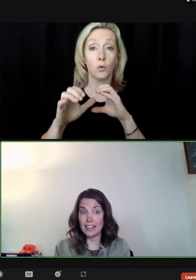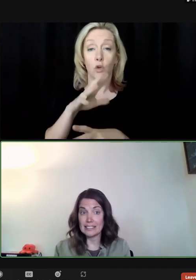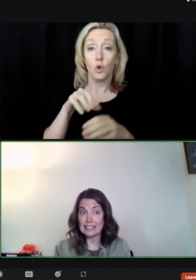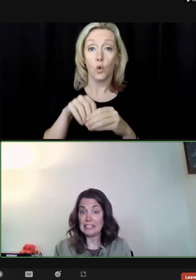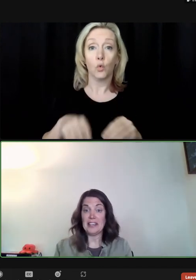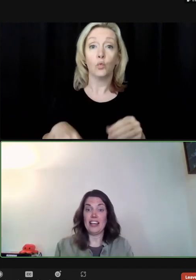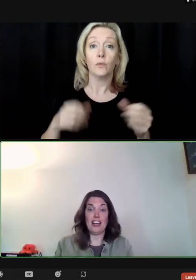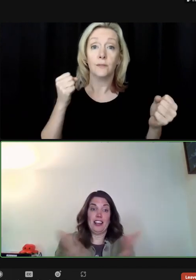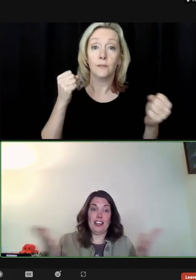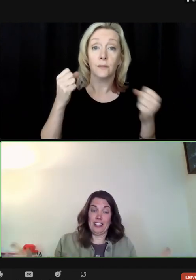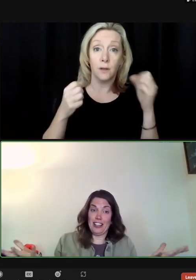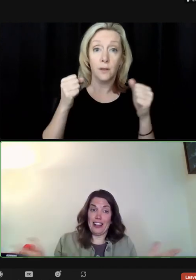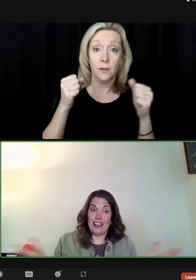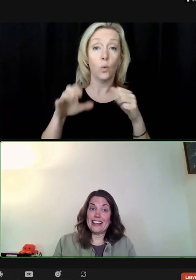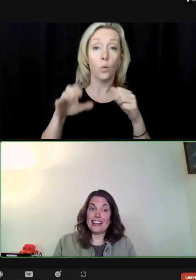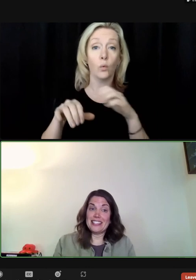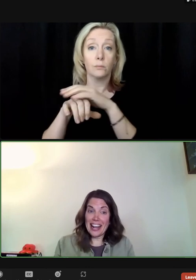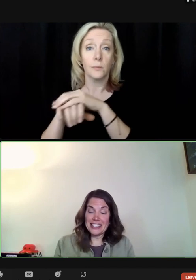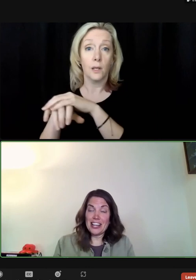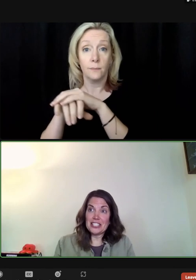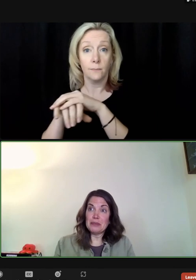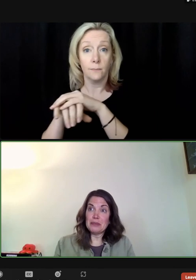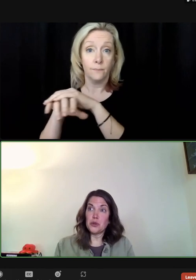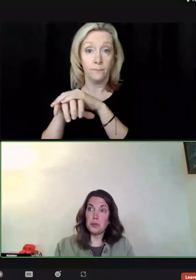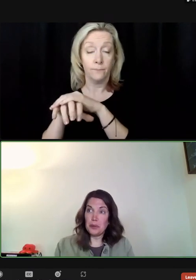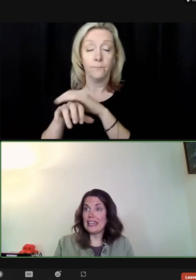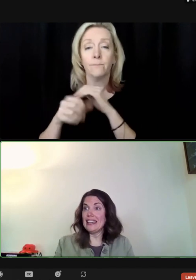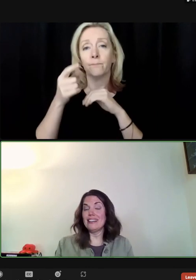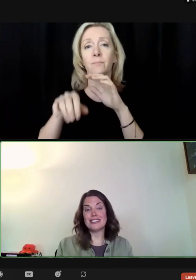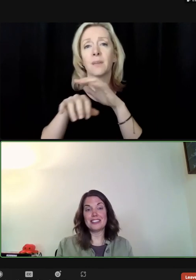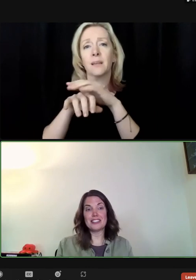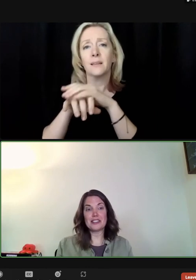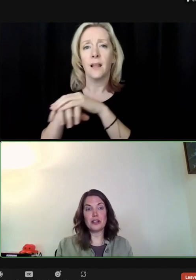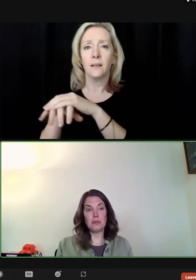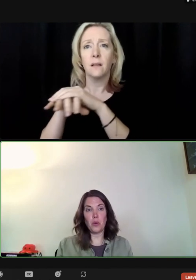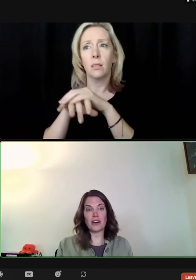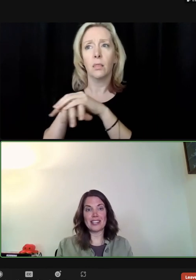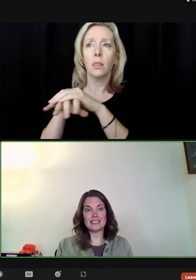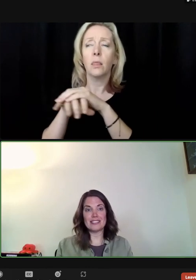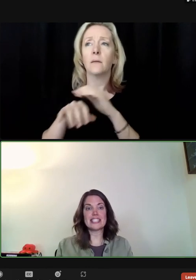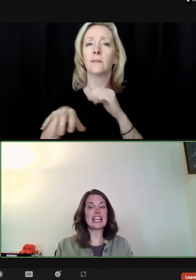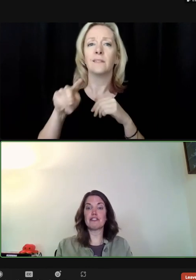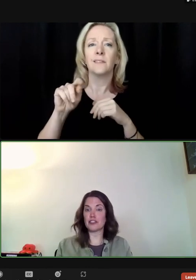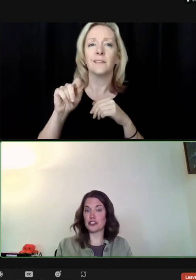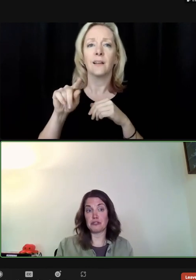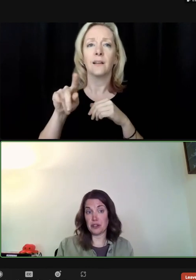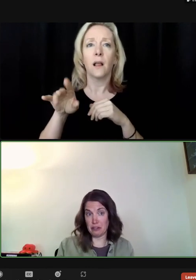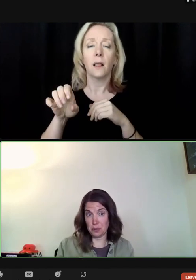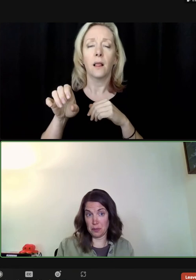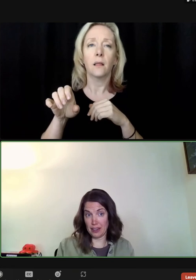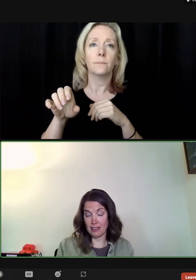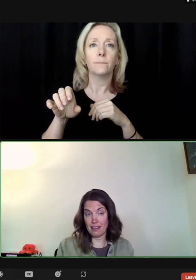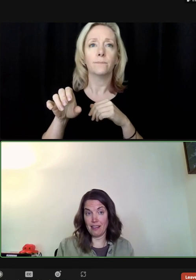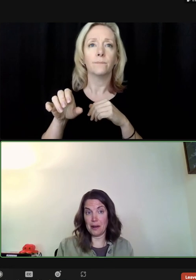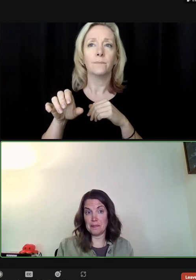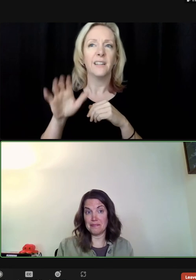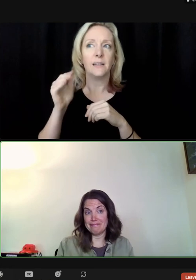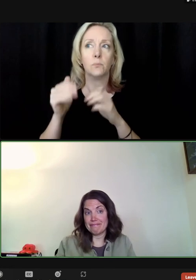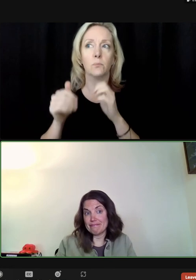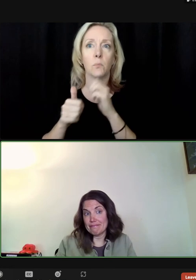or tactile. Tactile seems to be the more scary version for